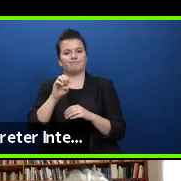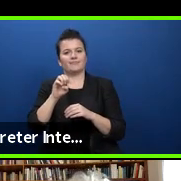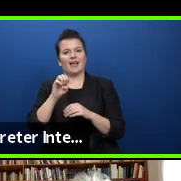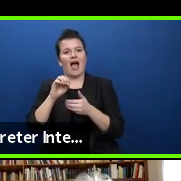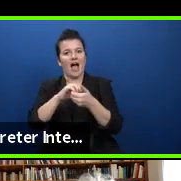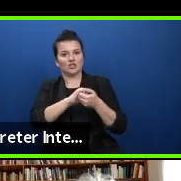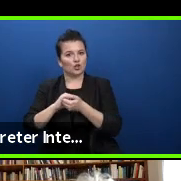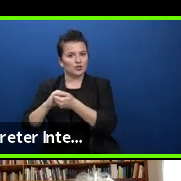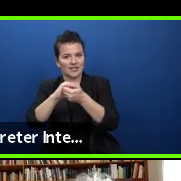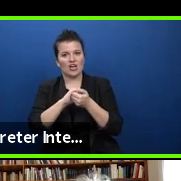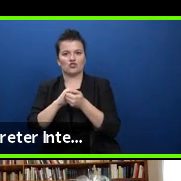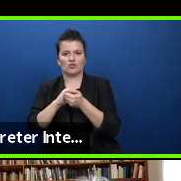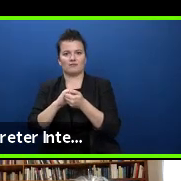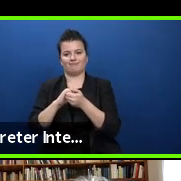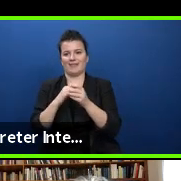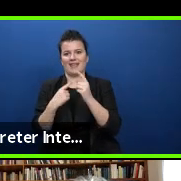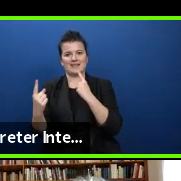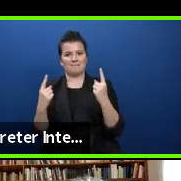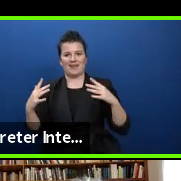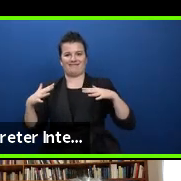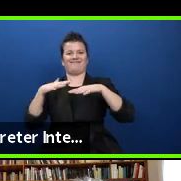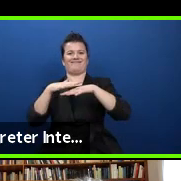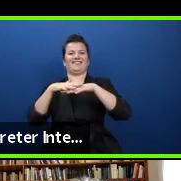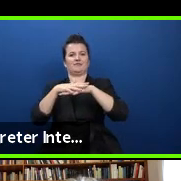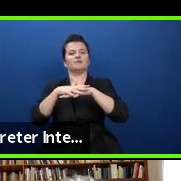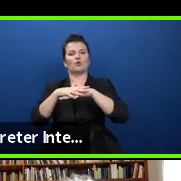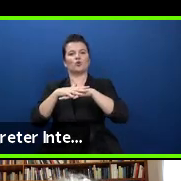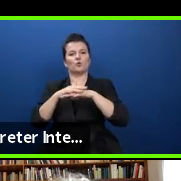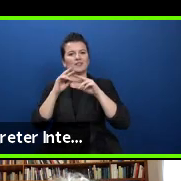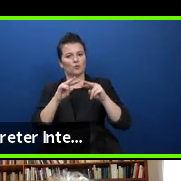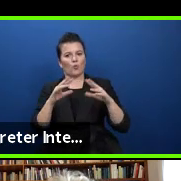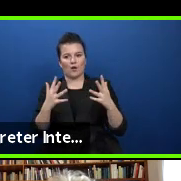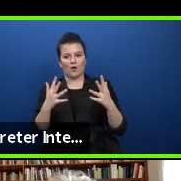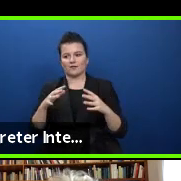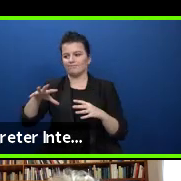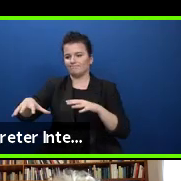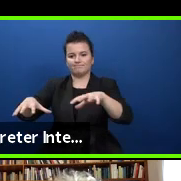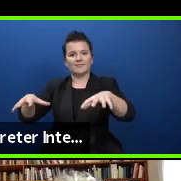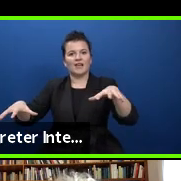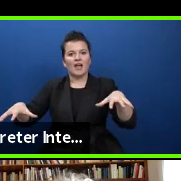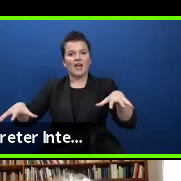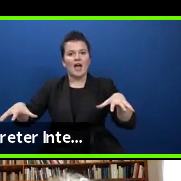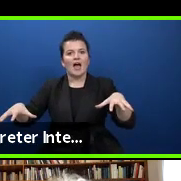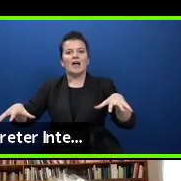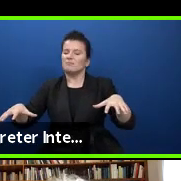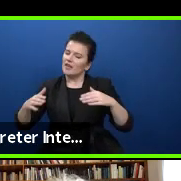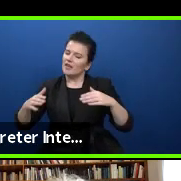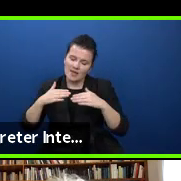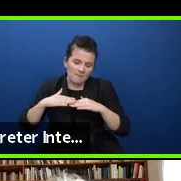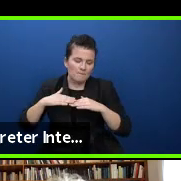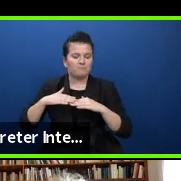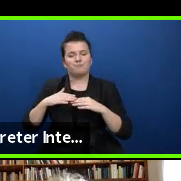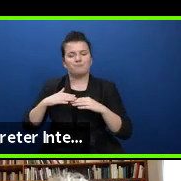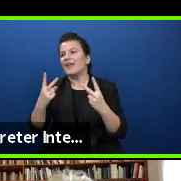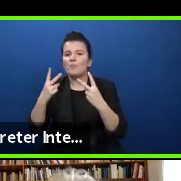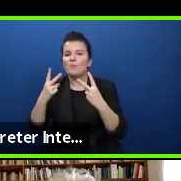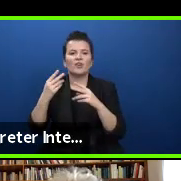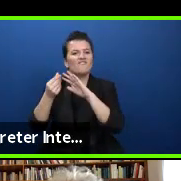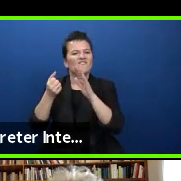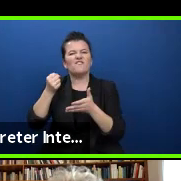national perspectives, it is much more about to open in general the funding structures and to allow